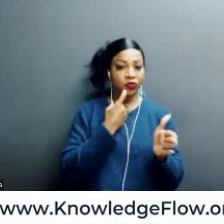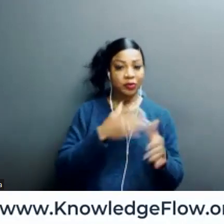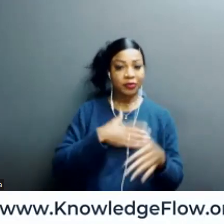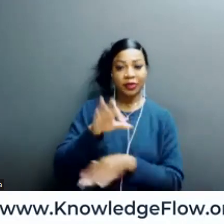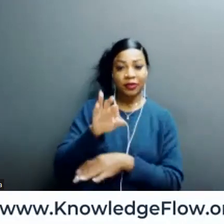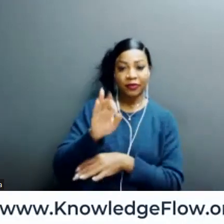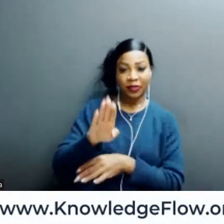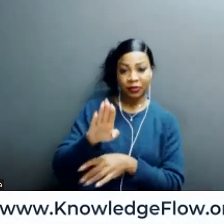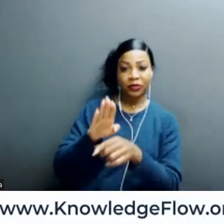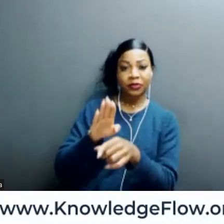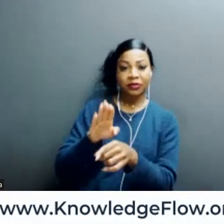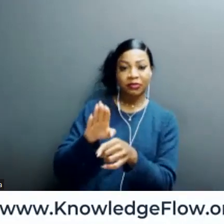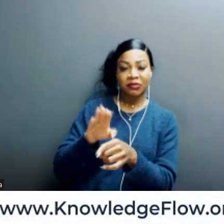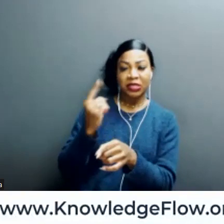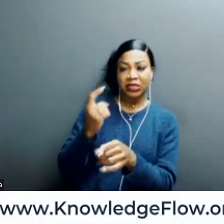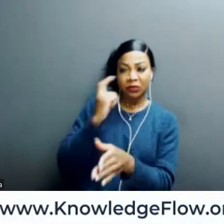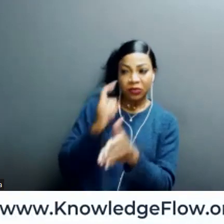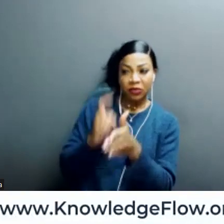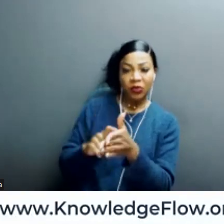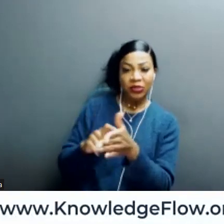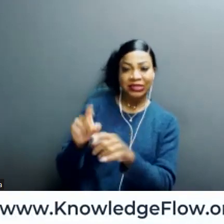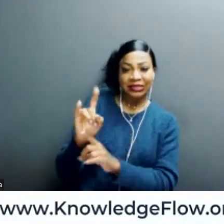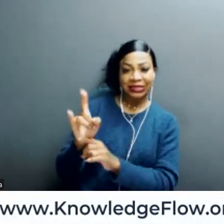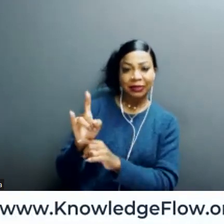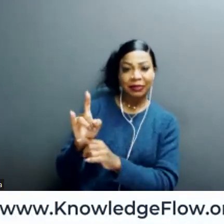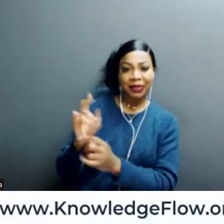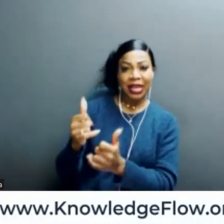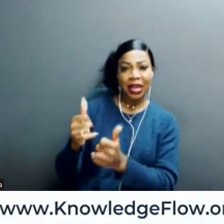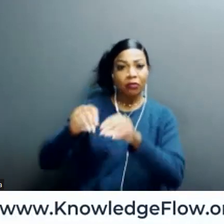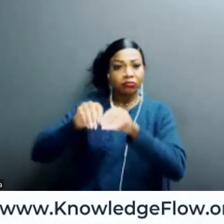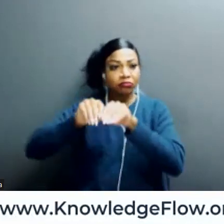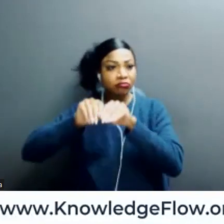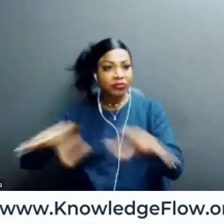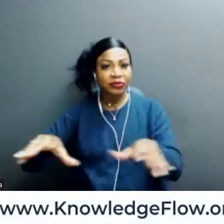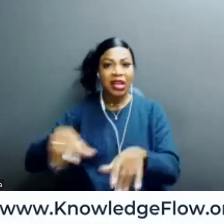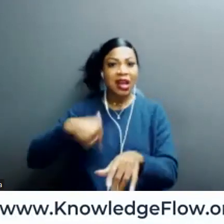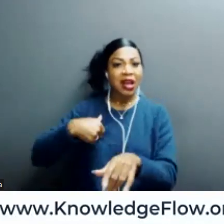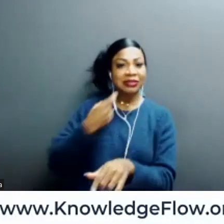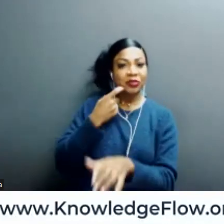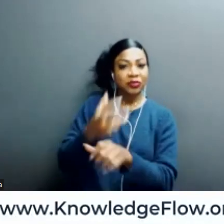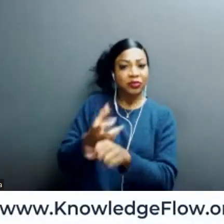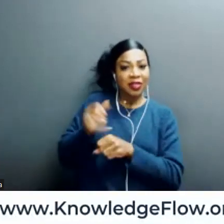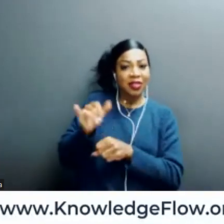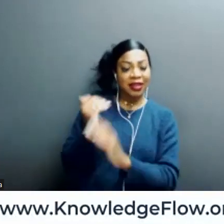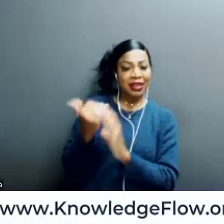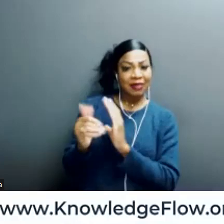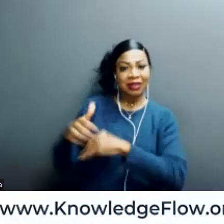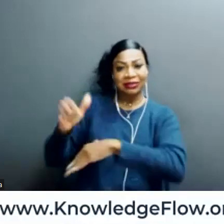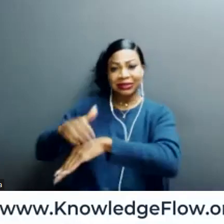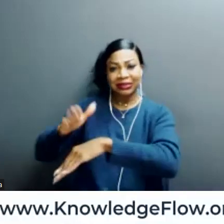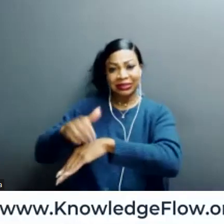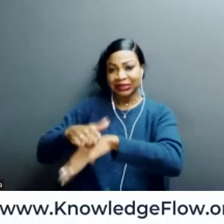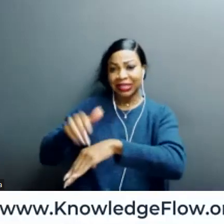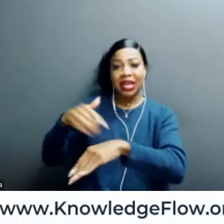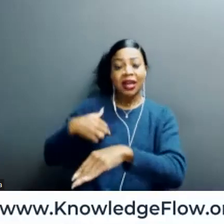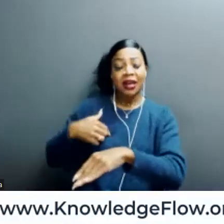so somebody has seen a scam and they're actually now sharing that and saying oh I just received this email uh and you know here's why I didn't